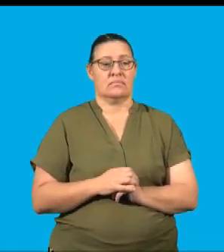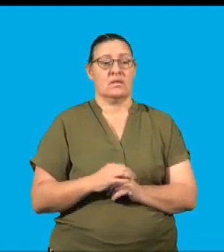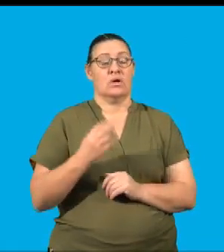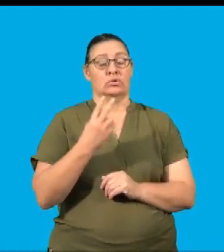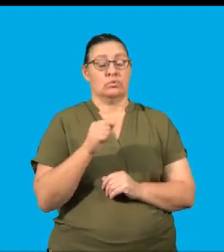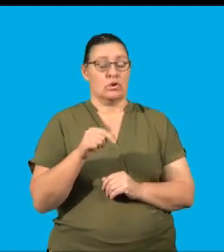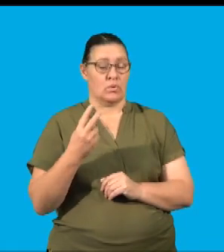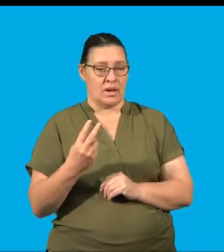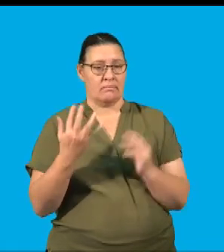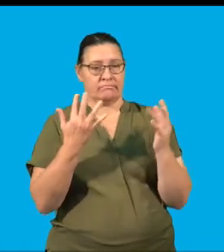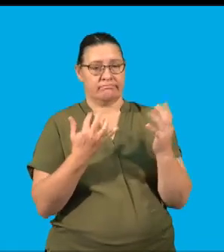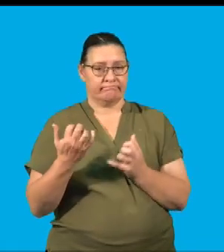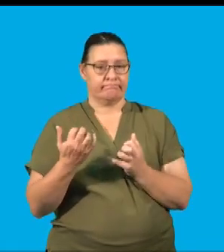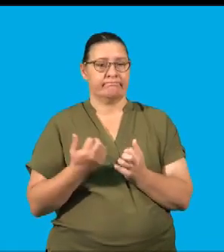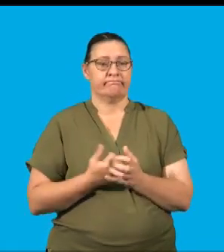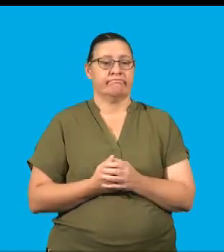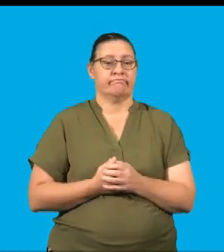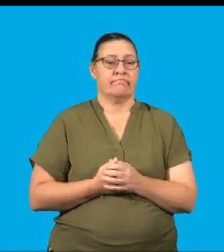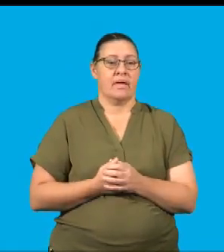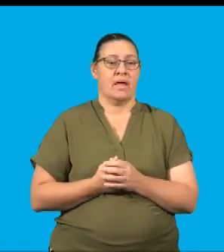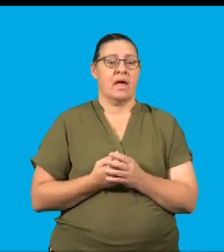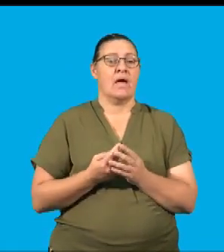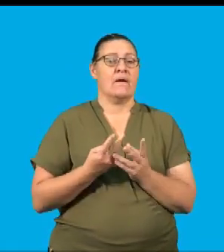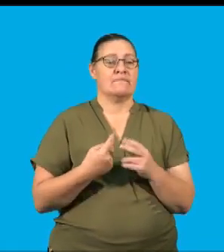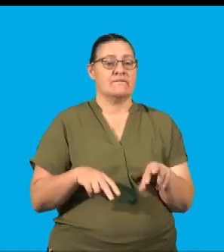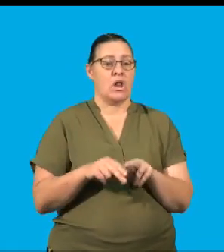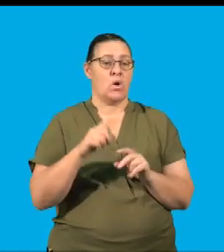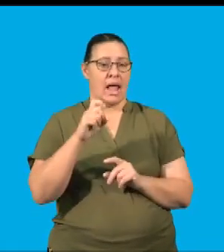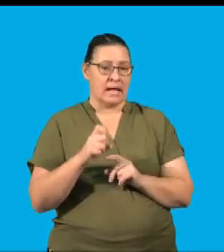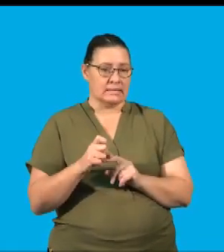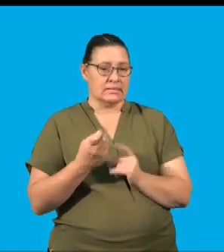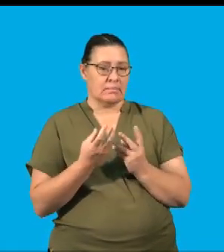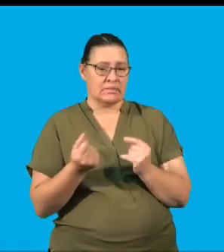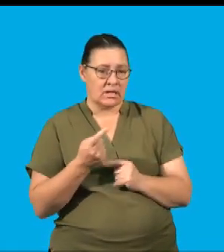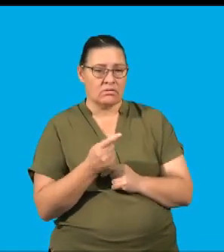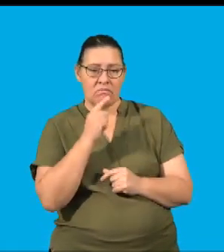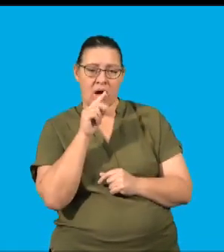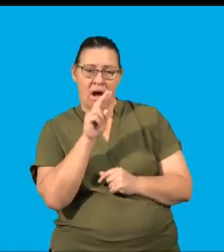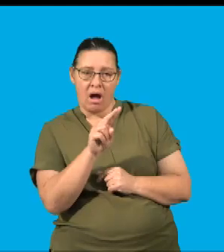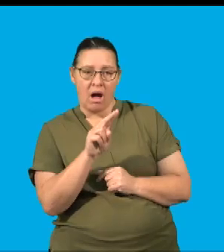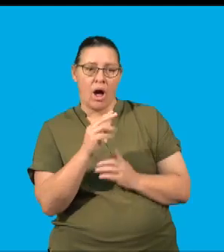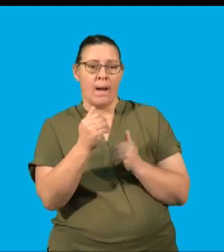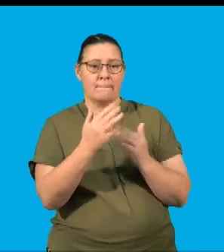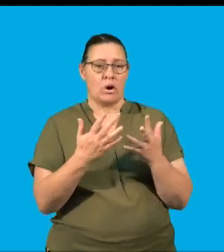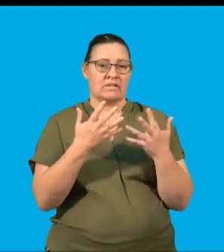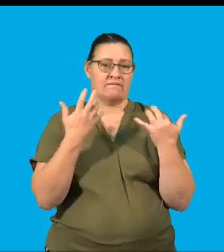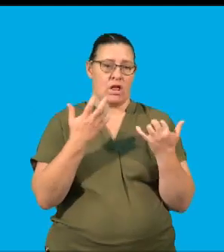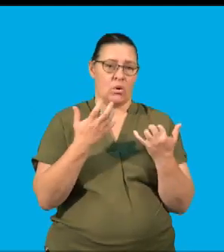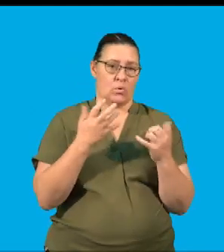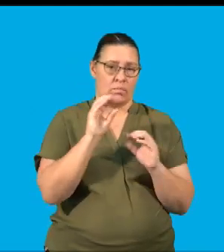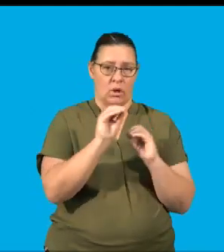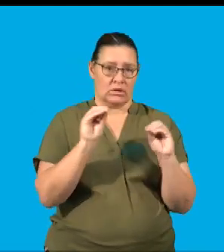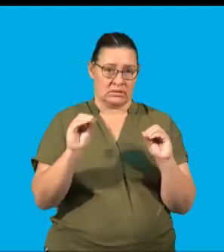2.1, calculate the missing value x by reading the median value from the box and